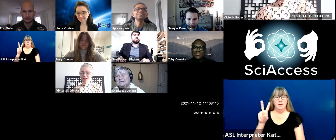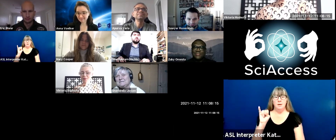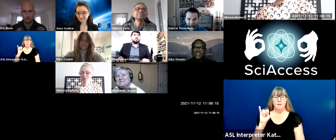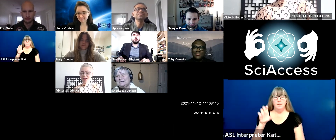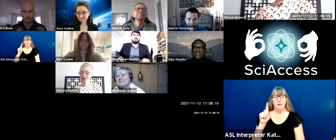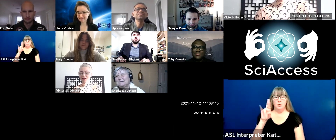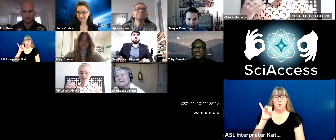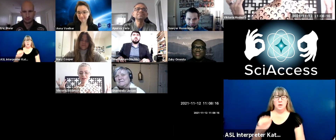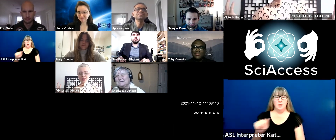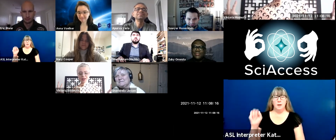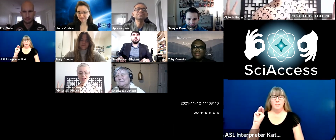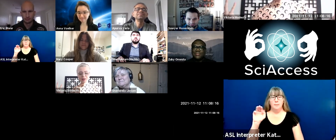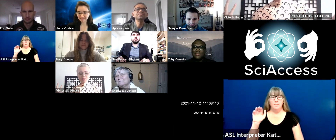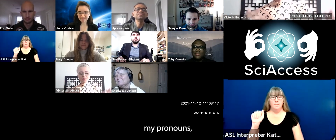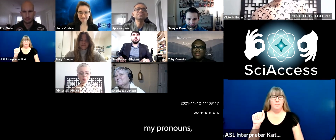and